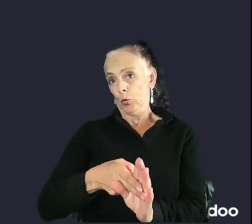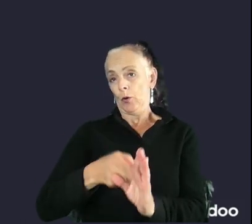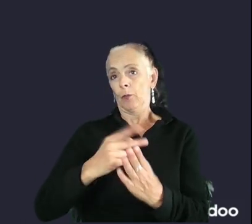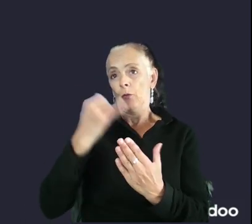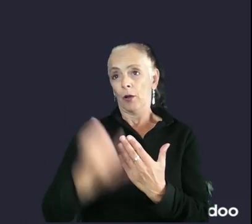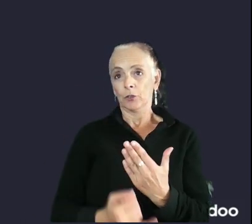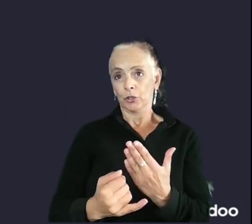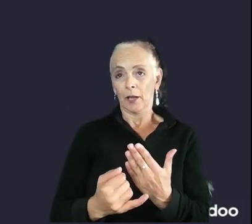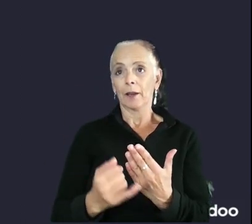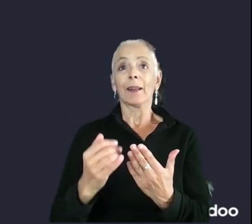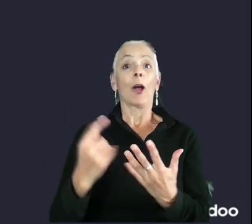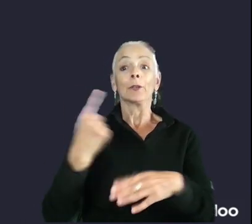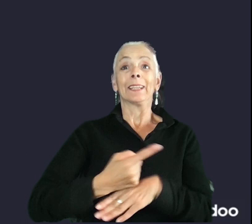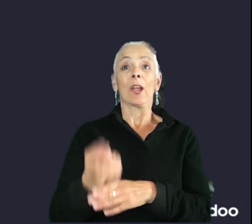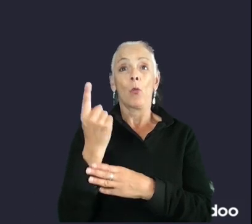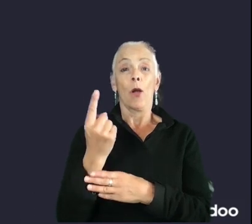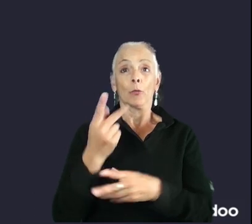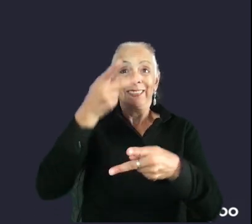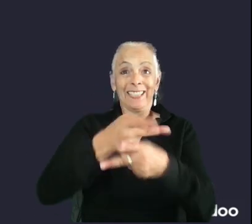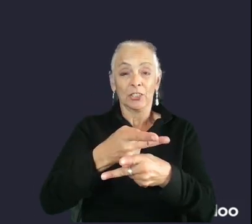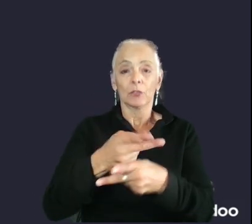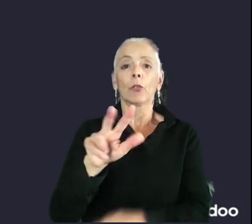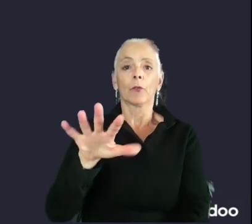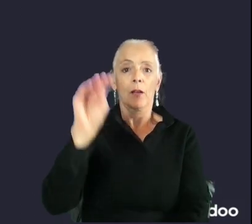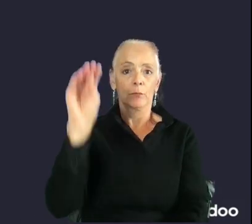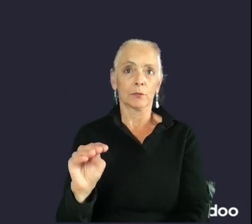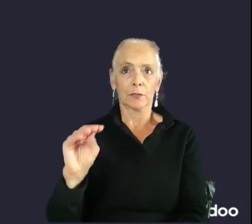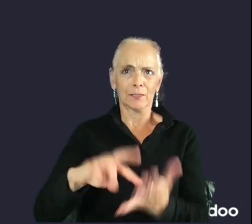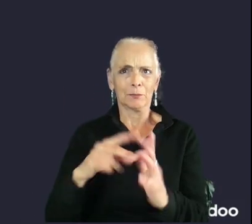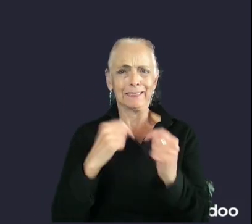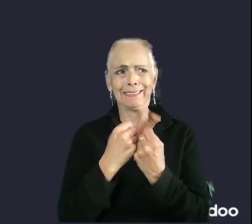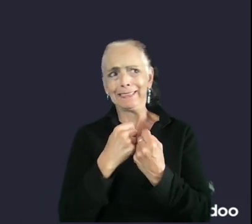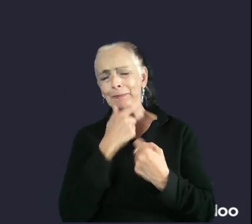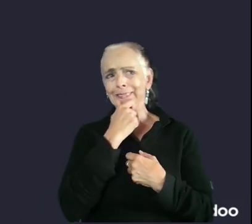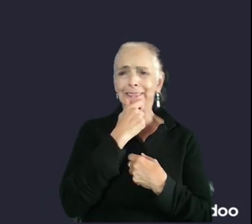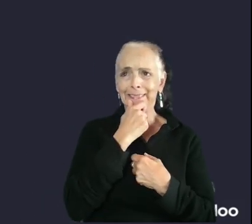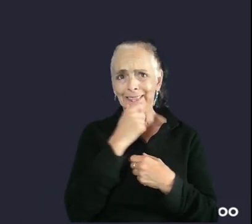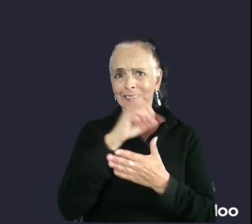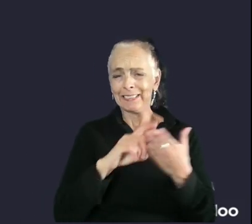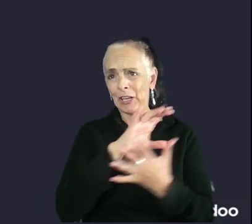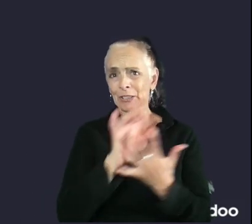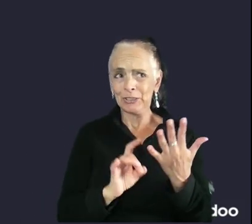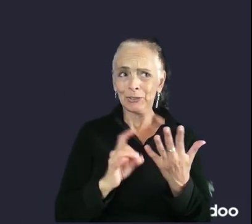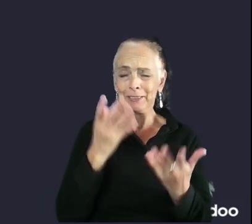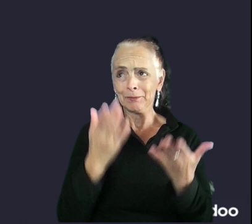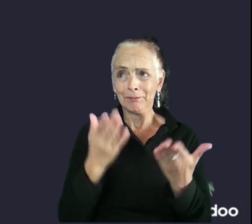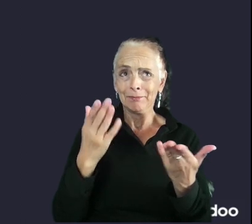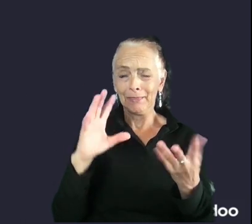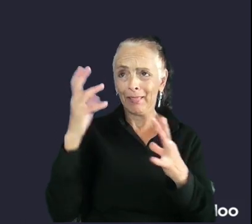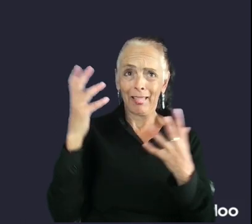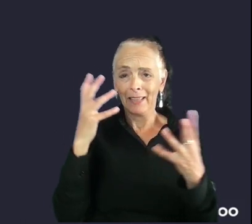one retention was 35%. So the team was really questioning these design choices and the viability of this game as a casual